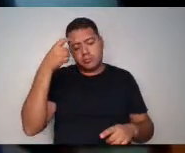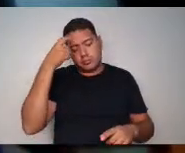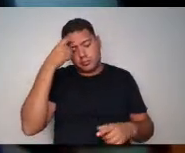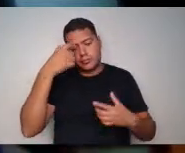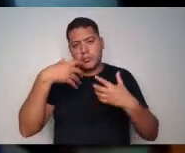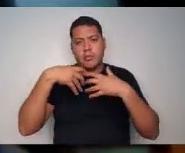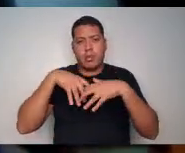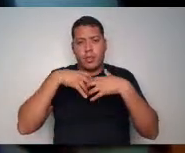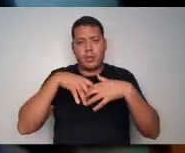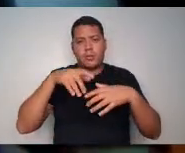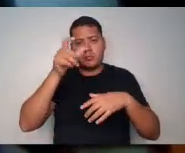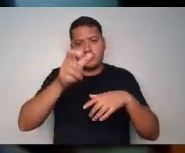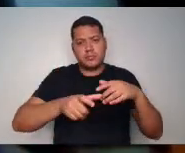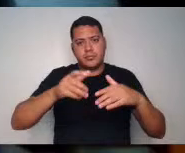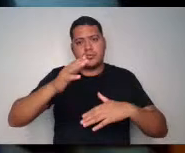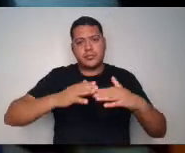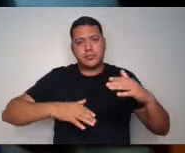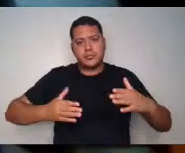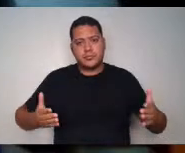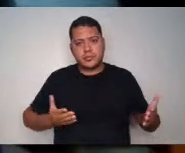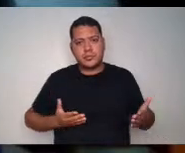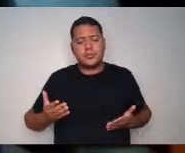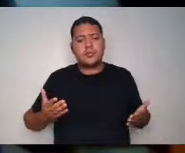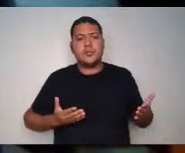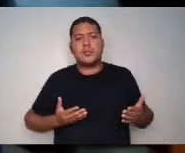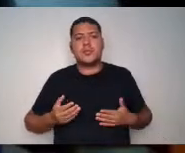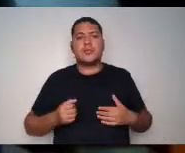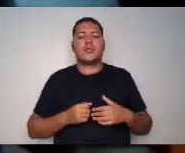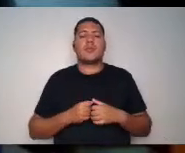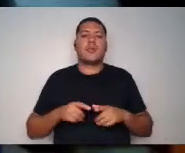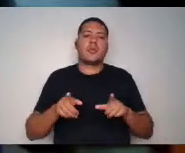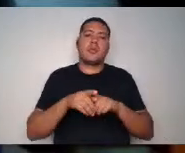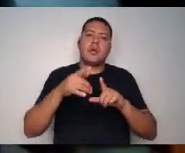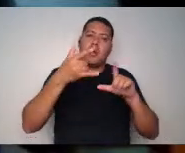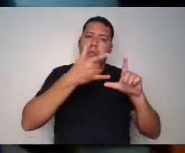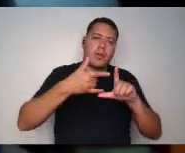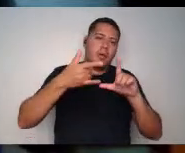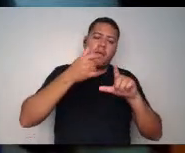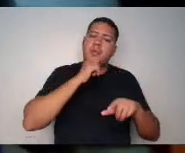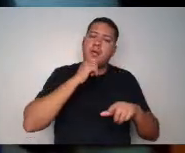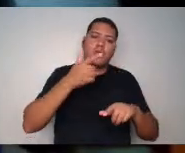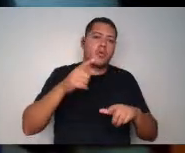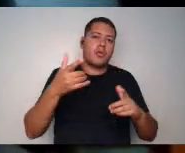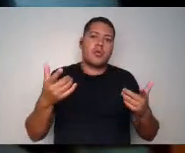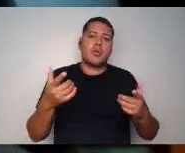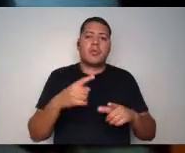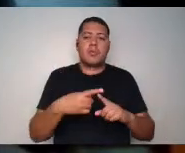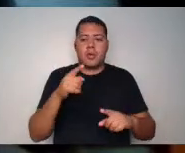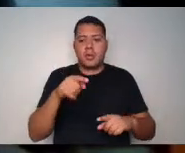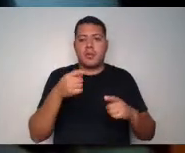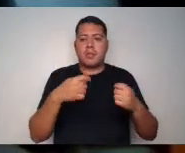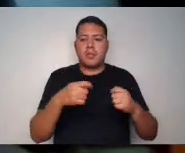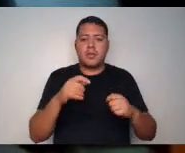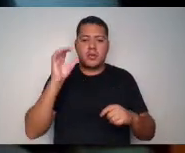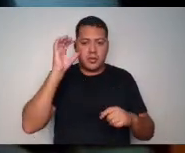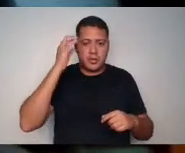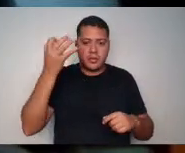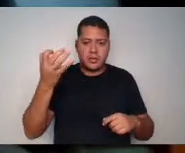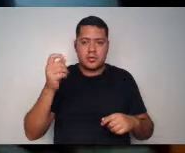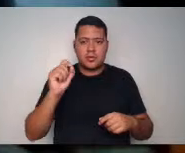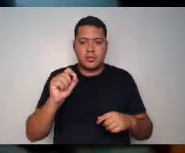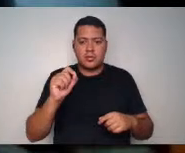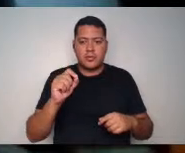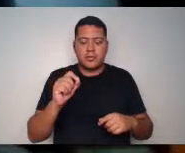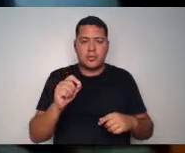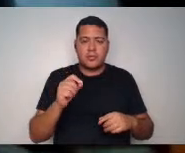psychological problems to these people, and some specific companies have a specific department in this respect,